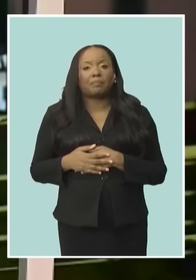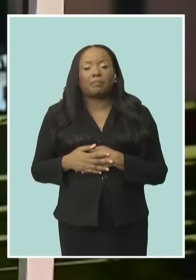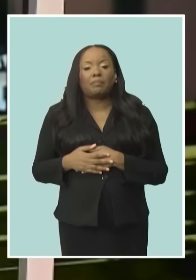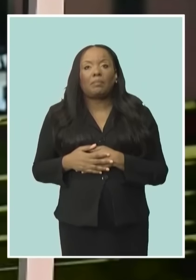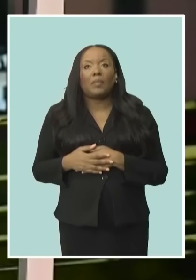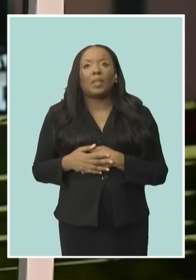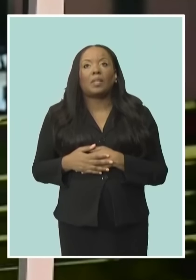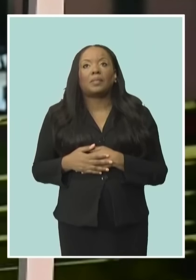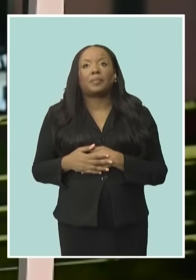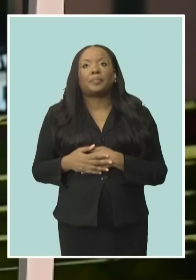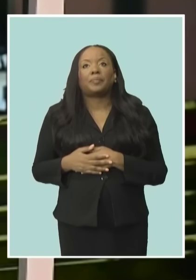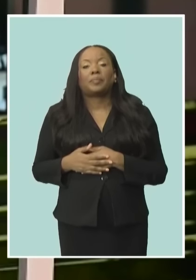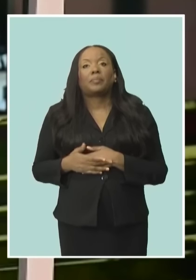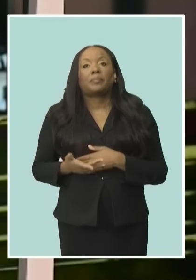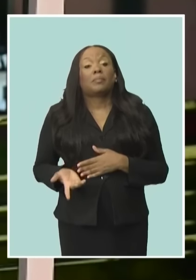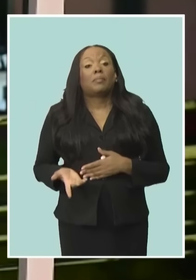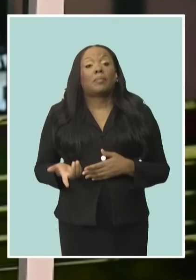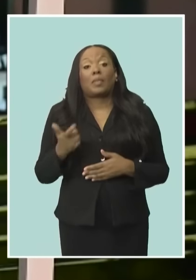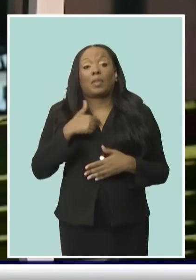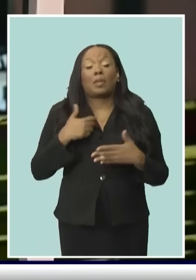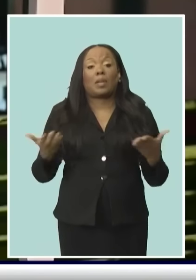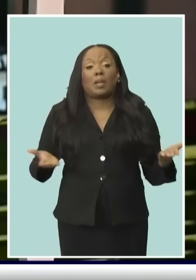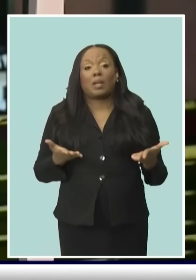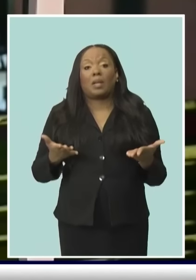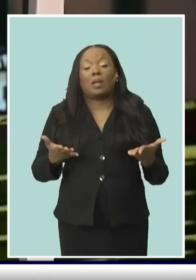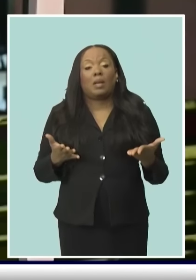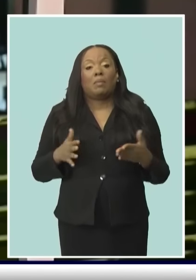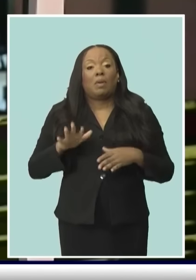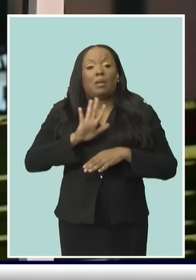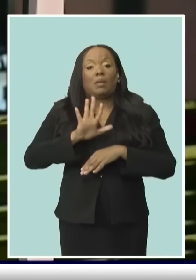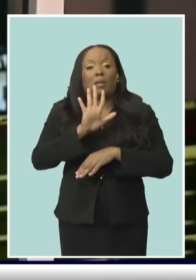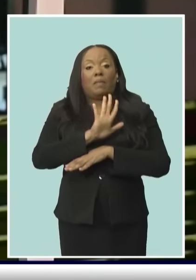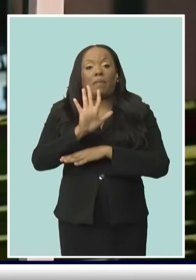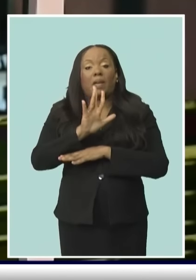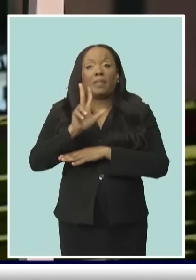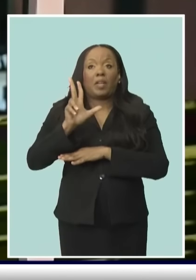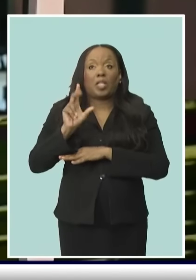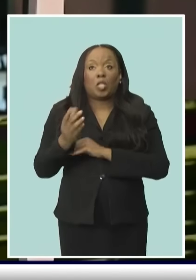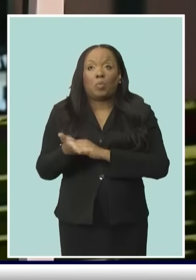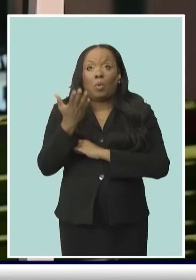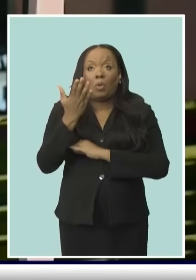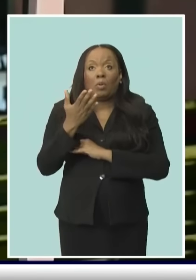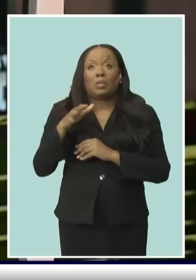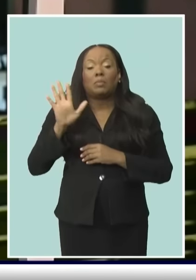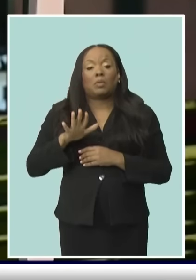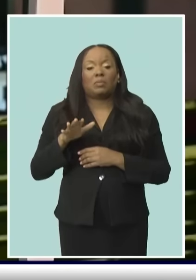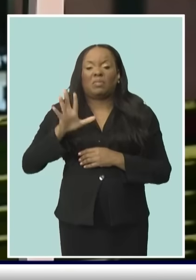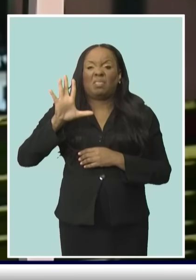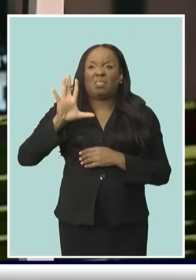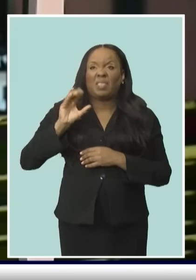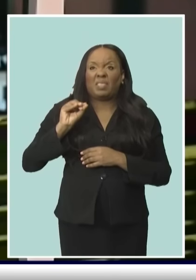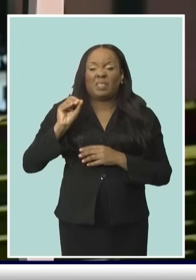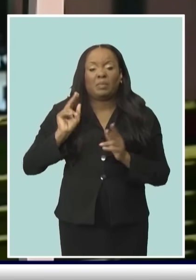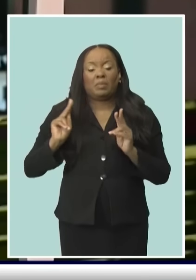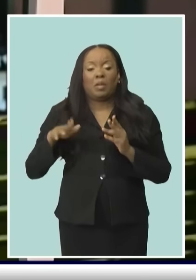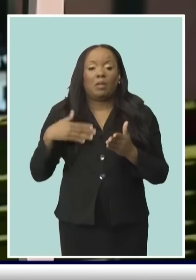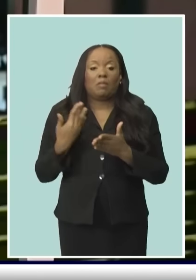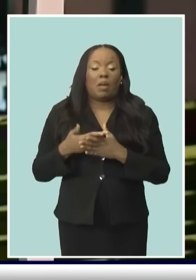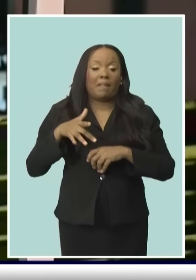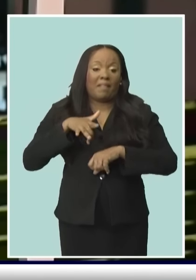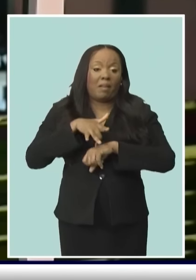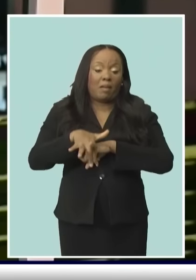Well, I was at the Gordon Greenwich Primary School this morning from as early as 5:30, and there were about 50 early voters here